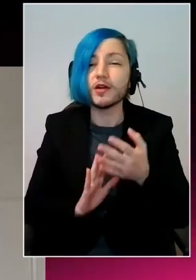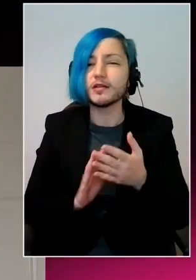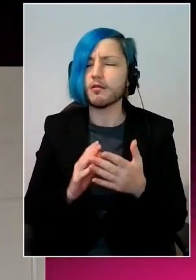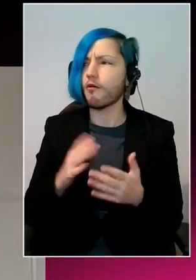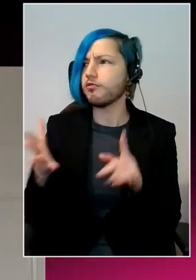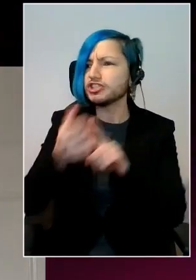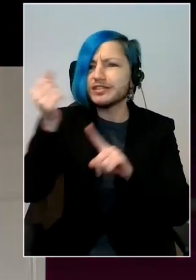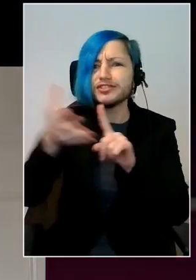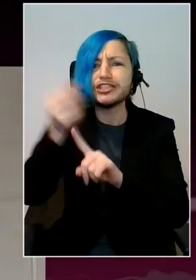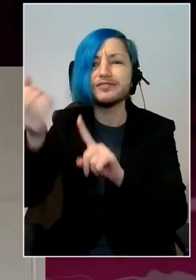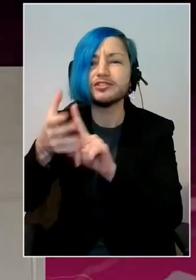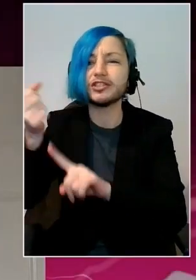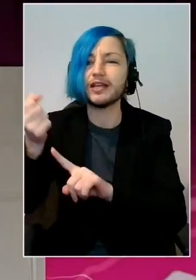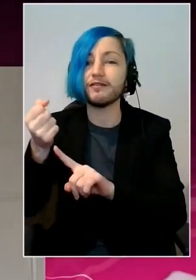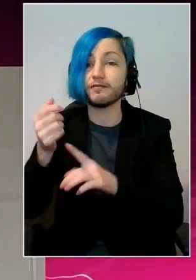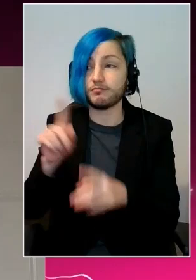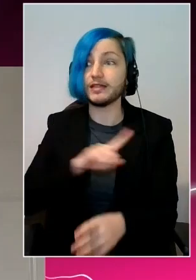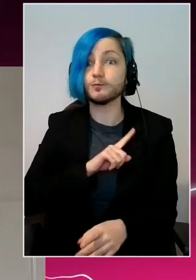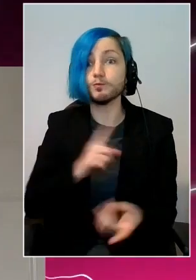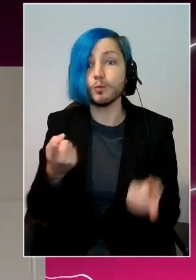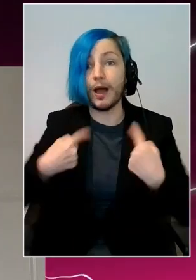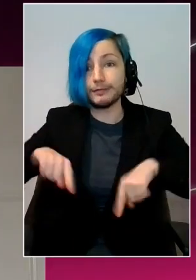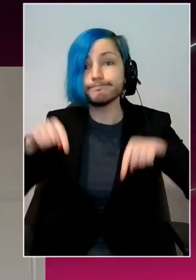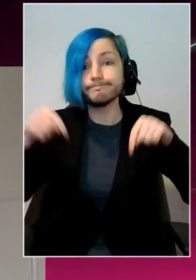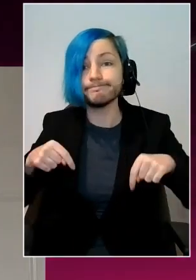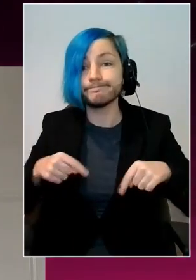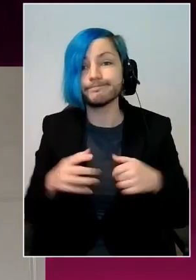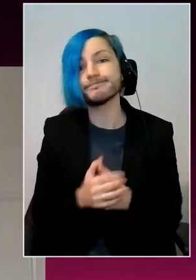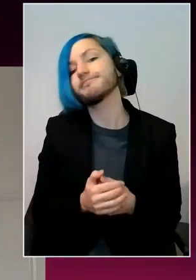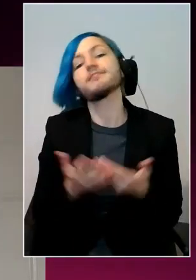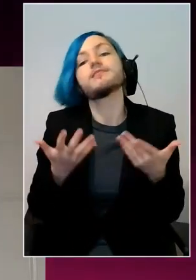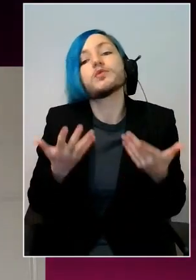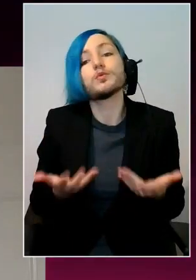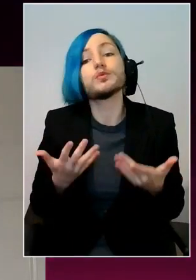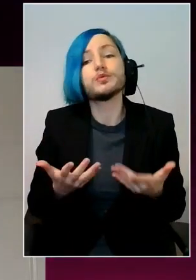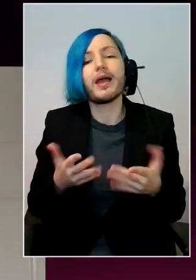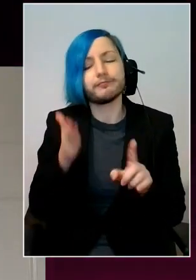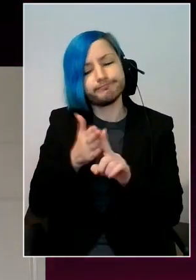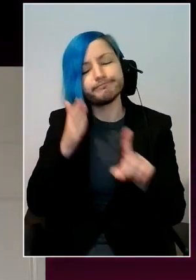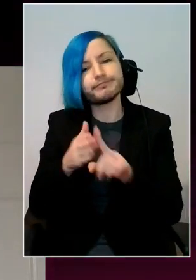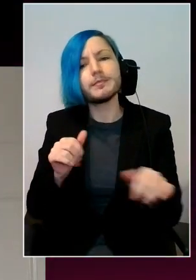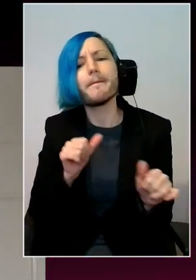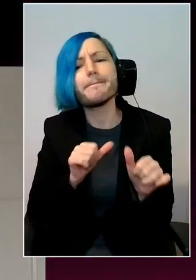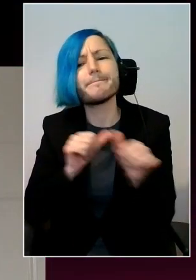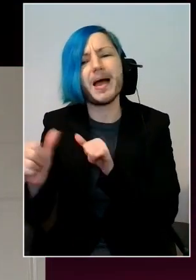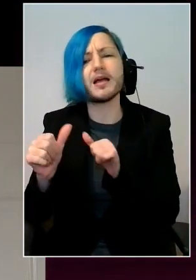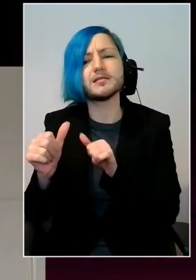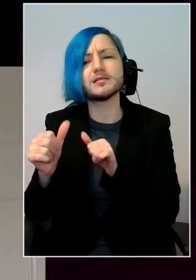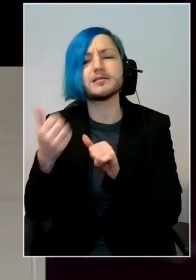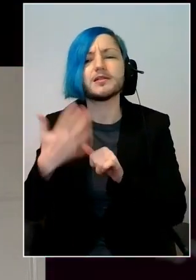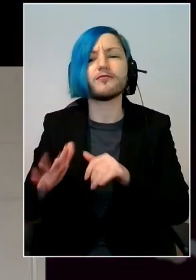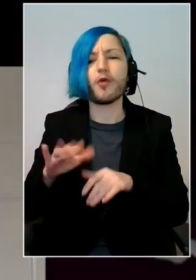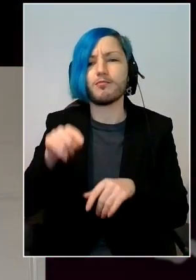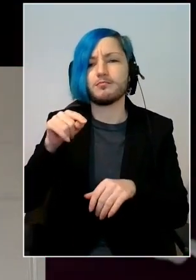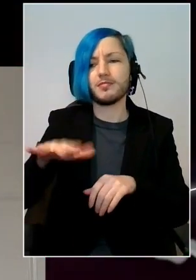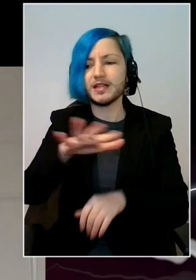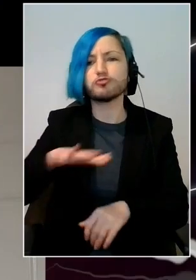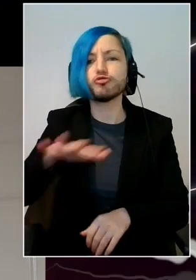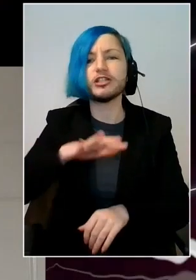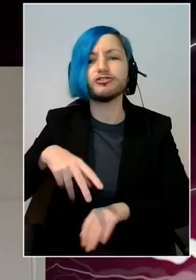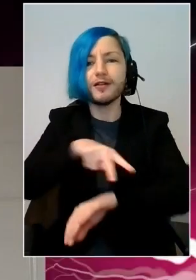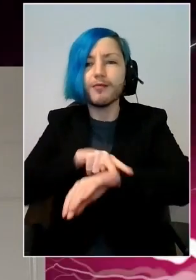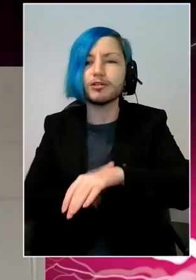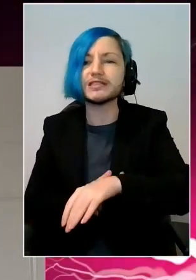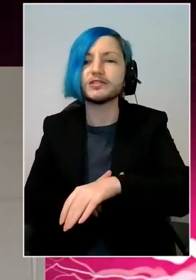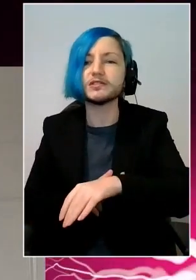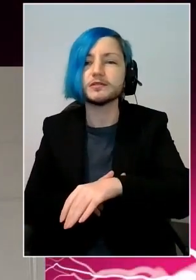today's ceremony is a wonderful opportunity to recognise the best of apprenticeships in this region. When we talk about